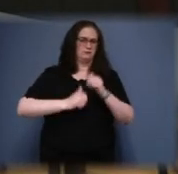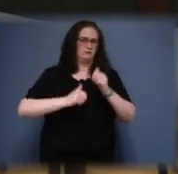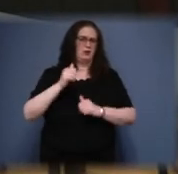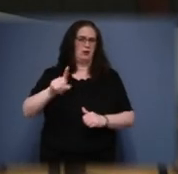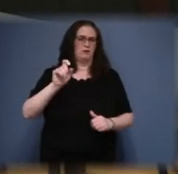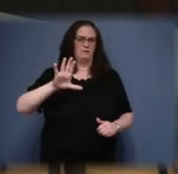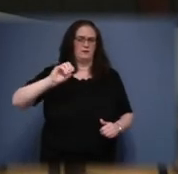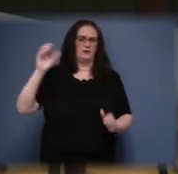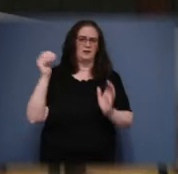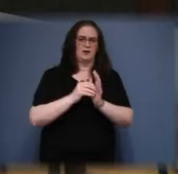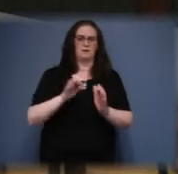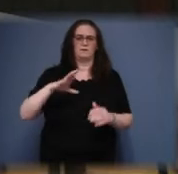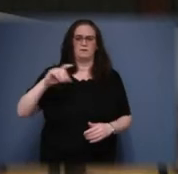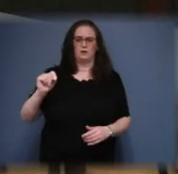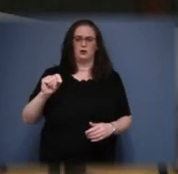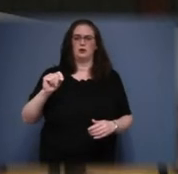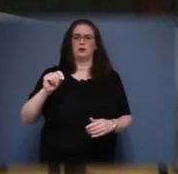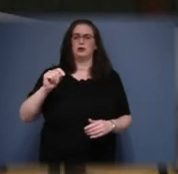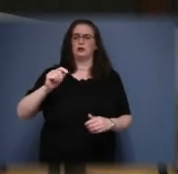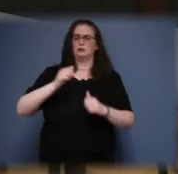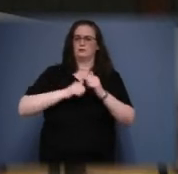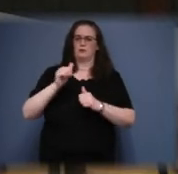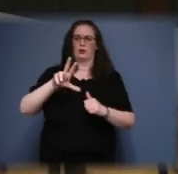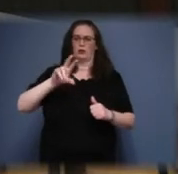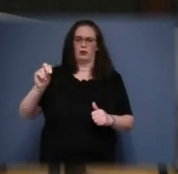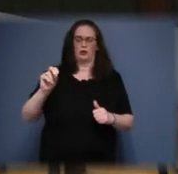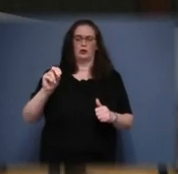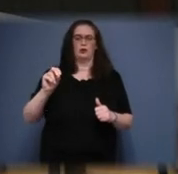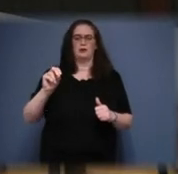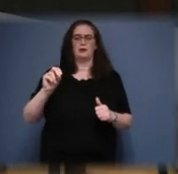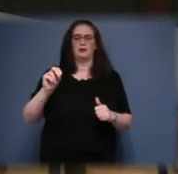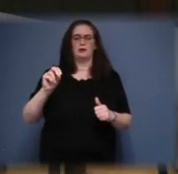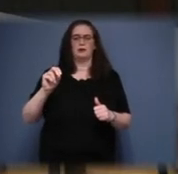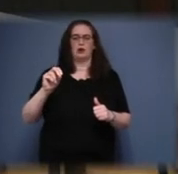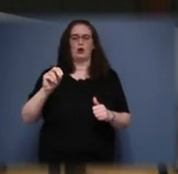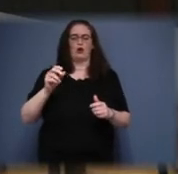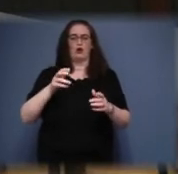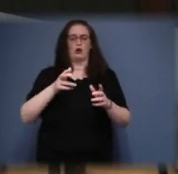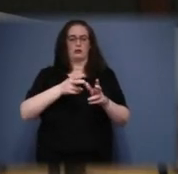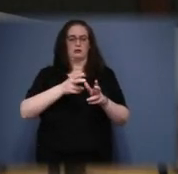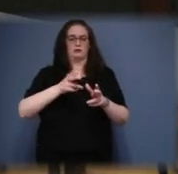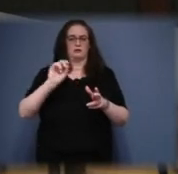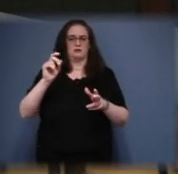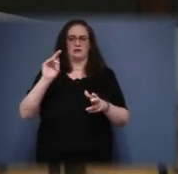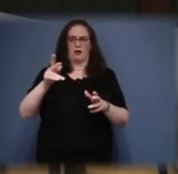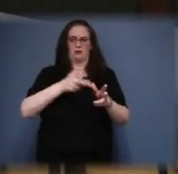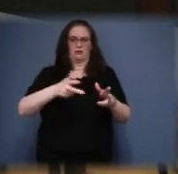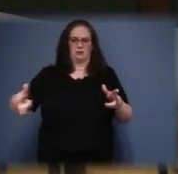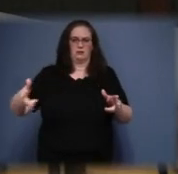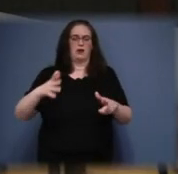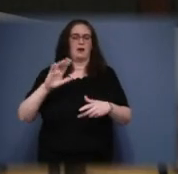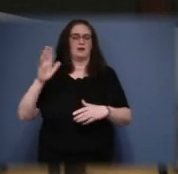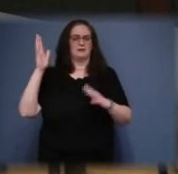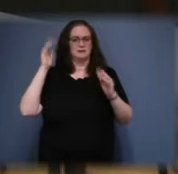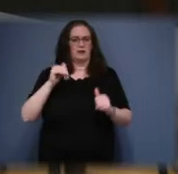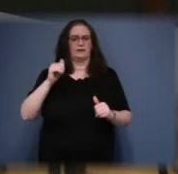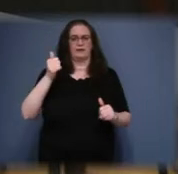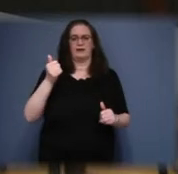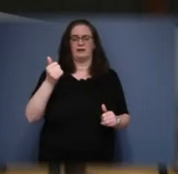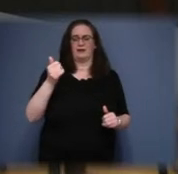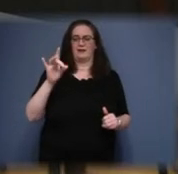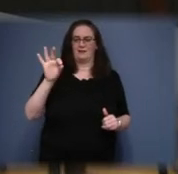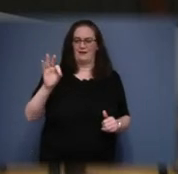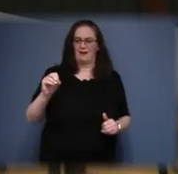150,000-square-foot distribution center with 30 cross-dock truck bays and an expected 90